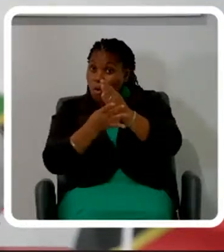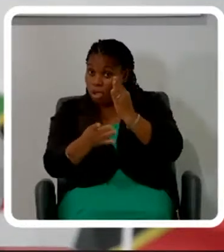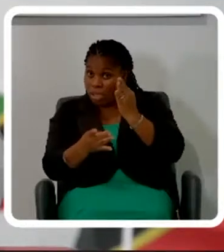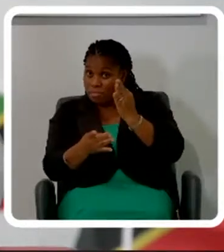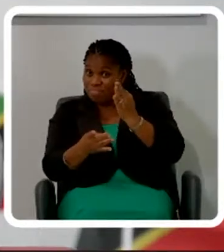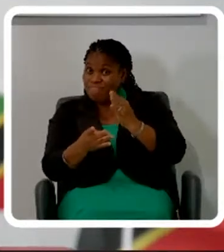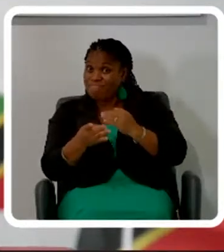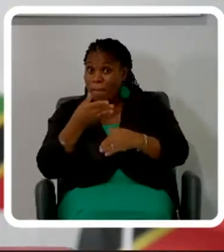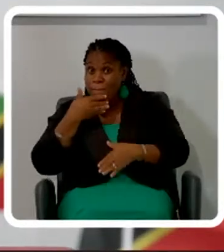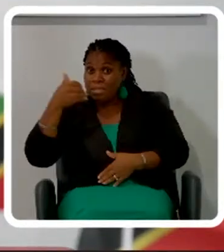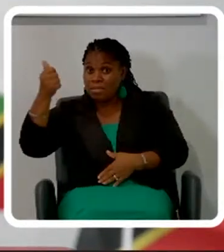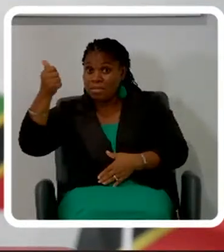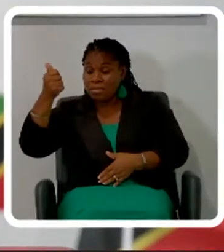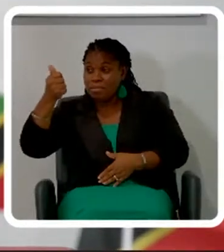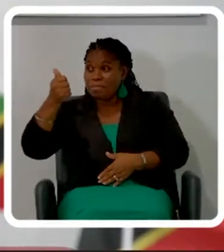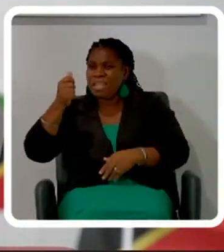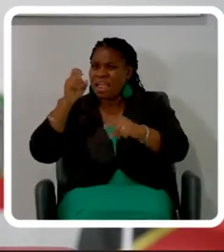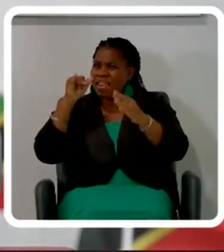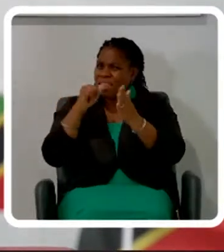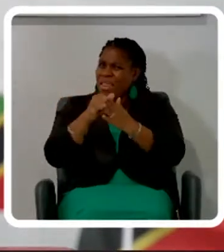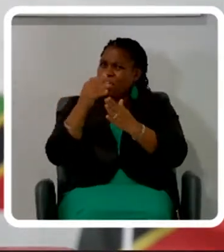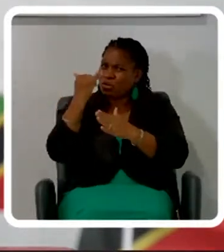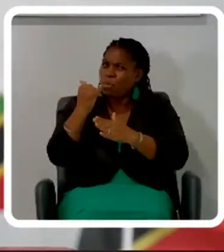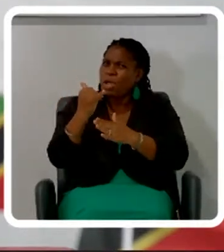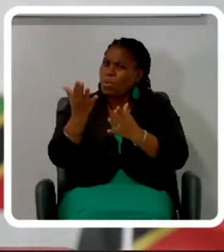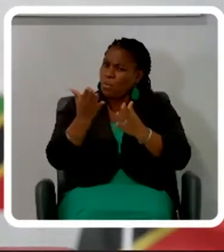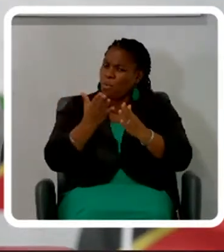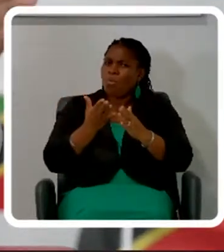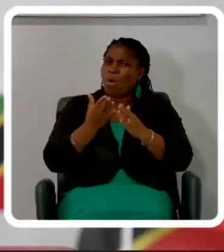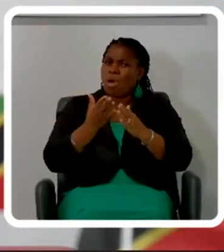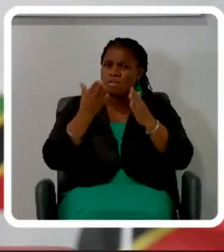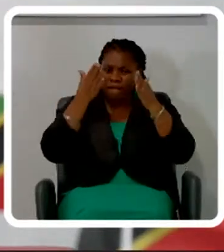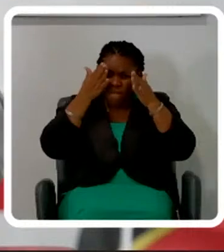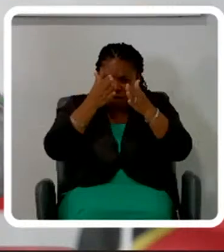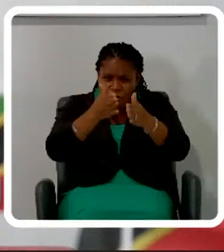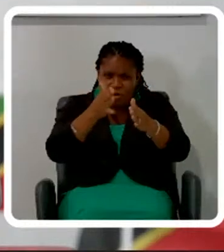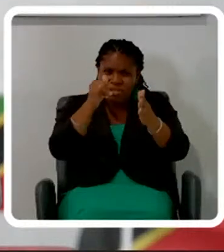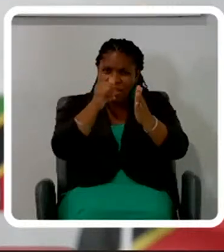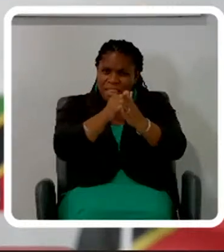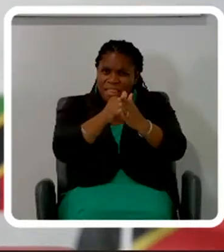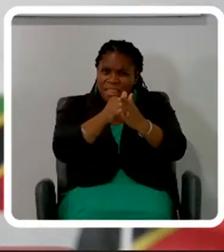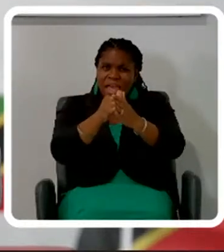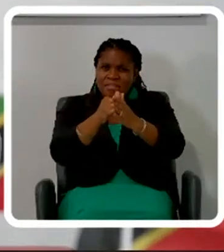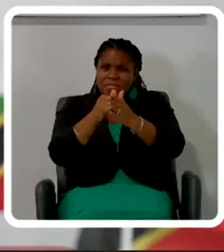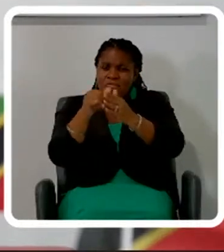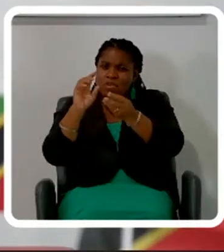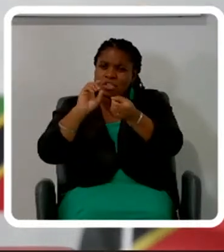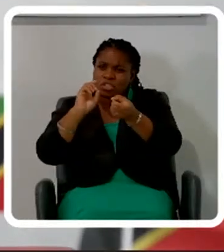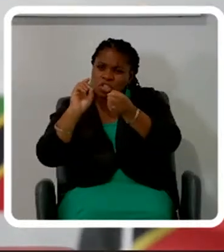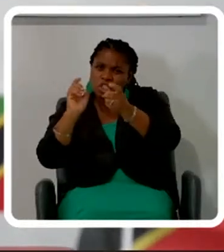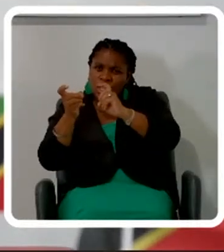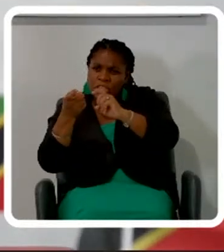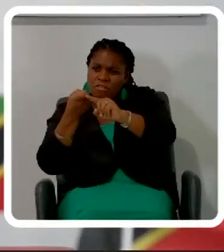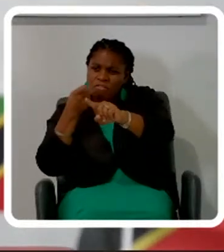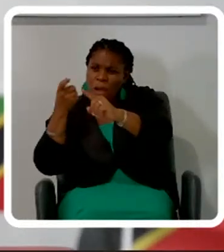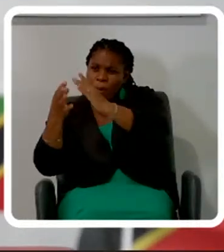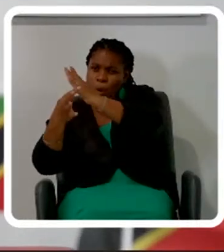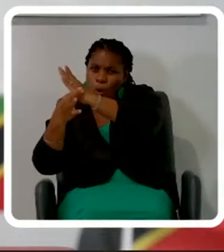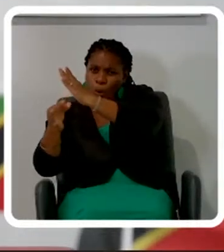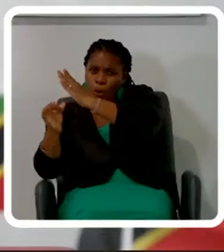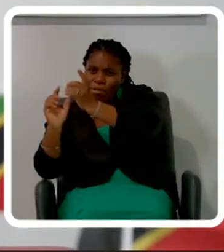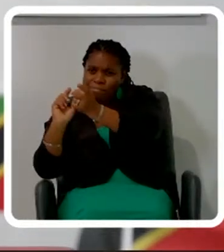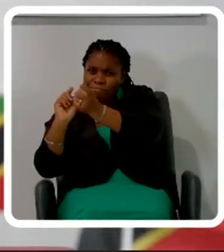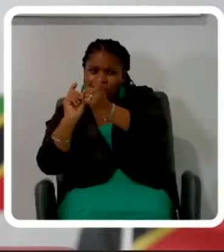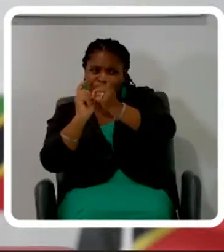that is why we are pursuing it. So that's a very good question, but I see the pendulum moving because people